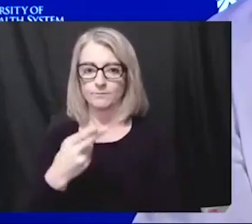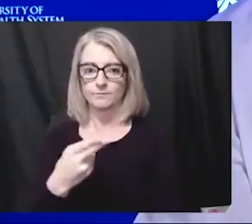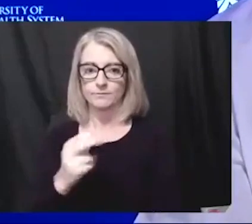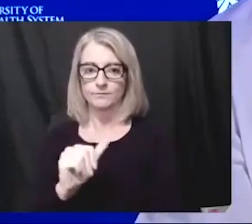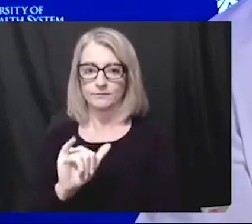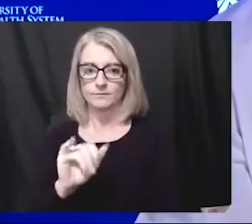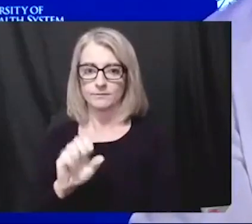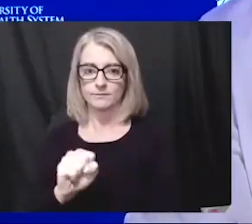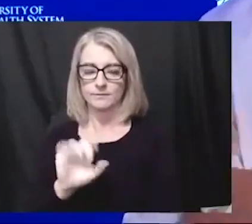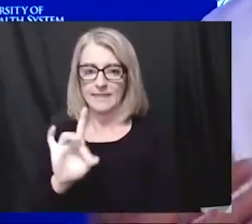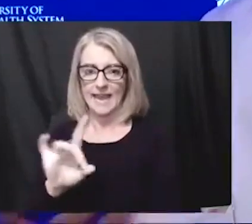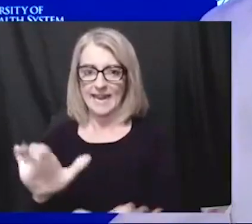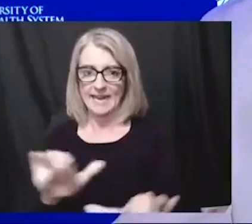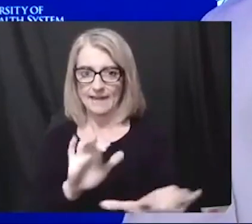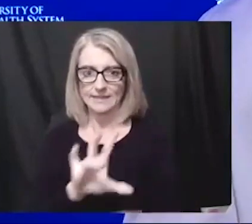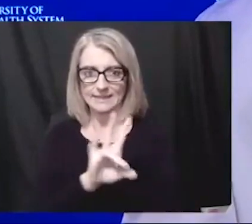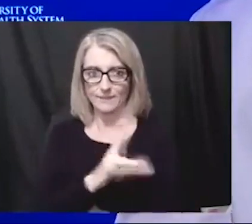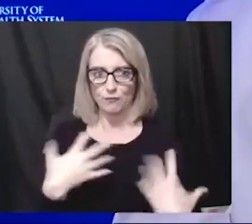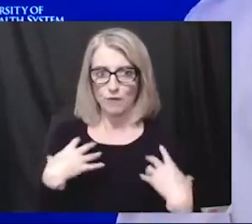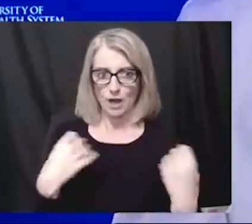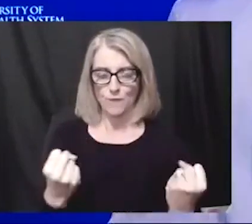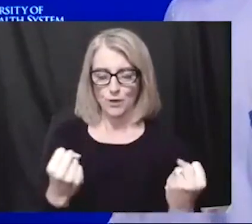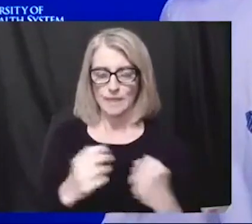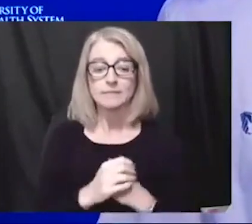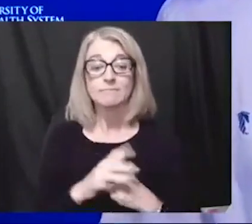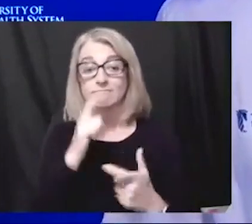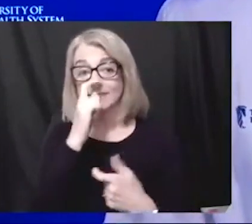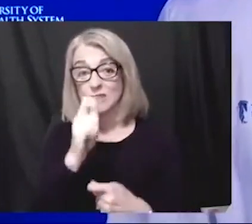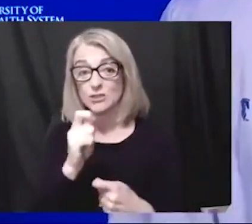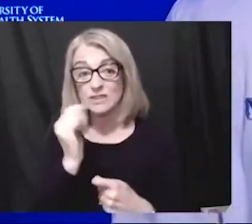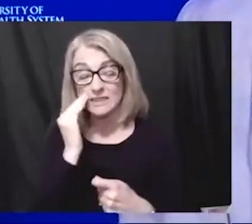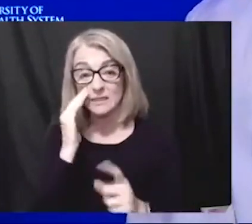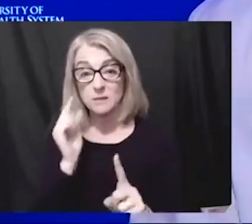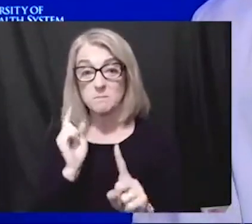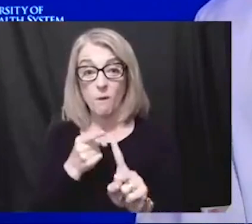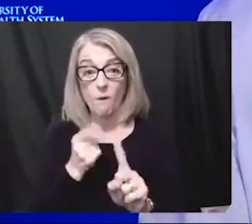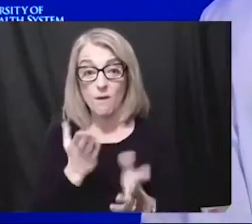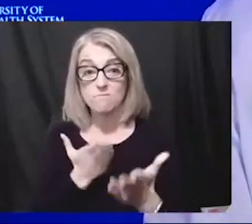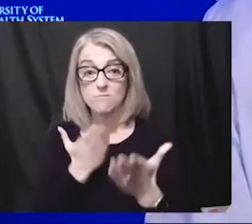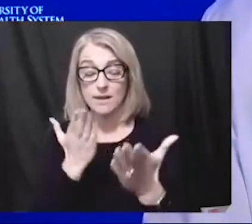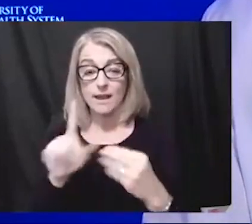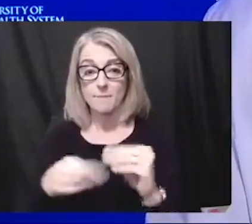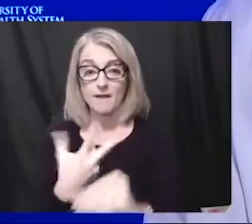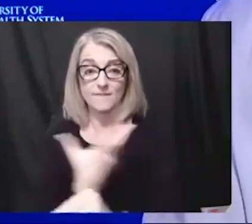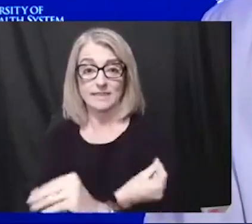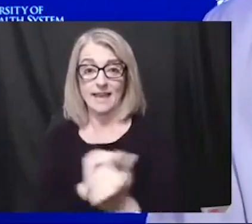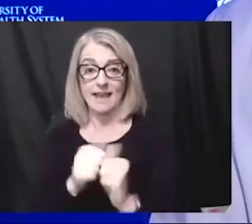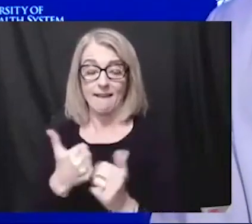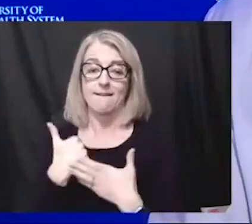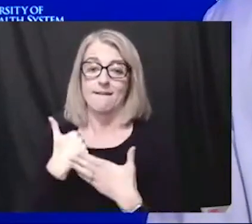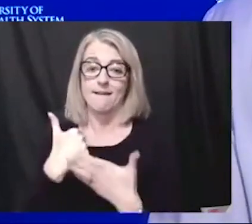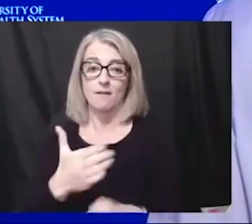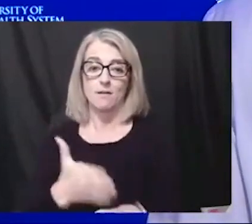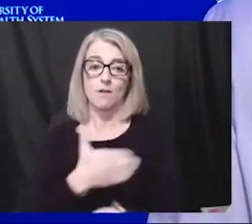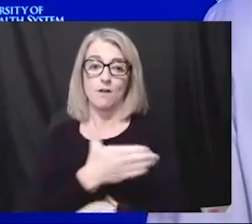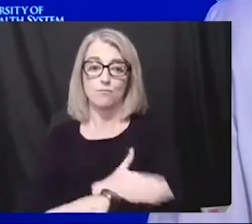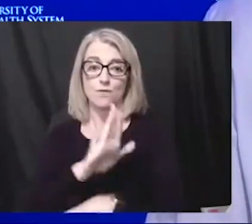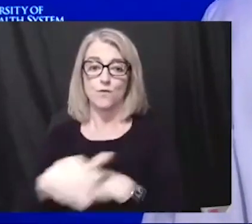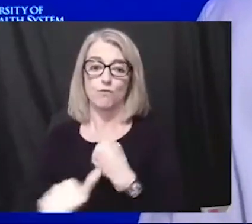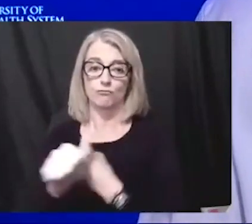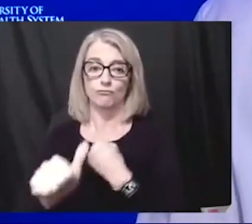over 65 who have now been vaccinated are approaching herd immunity. You have to be over 65. That's not really herd immunity. But the